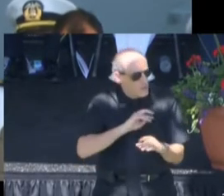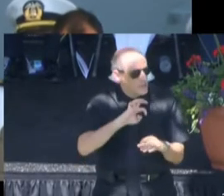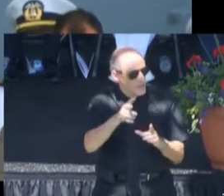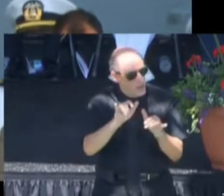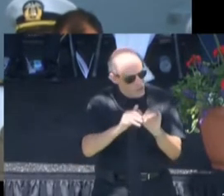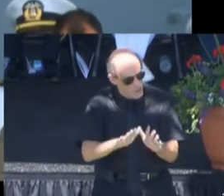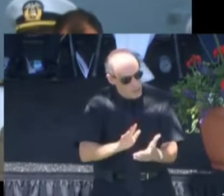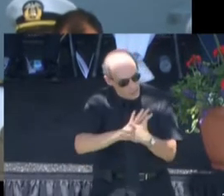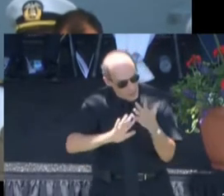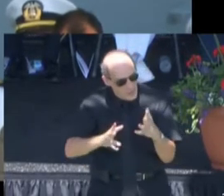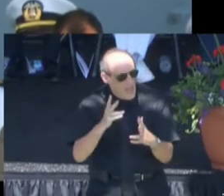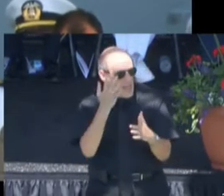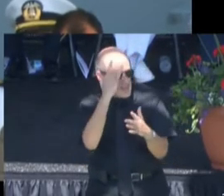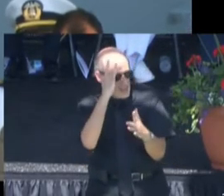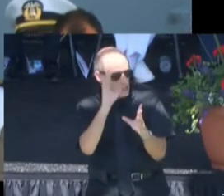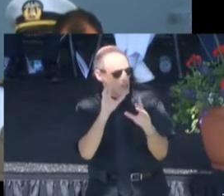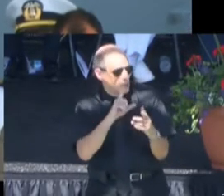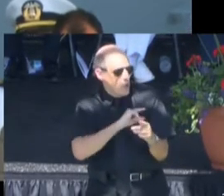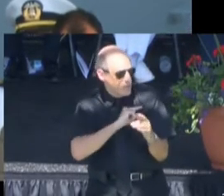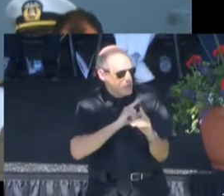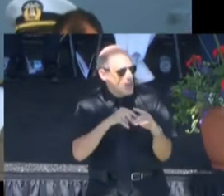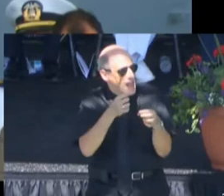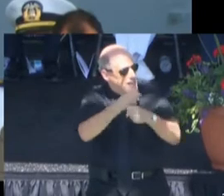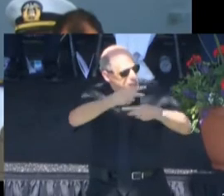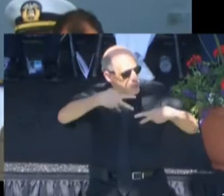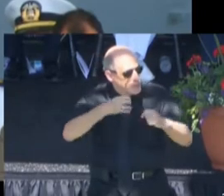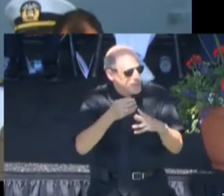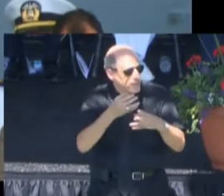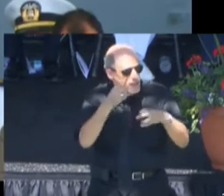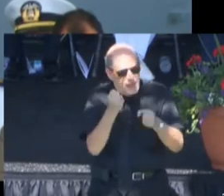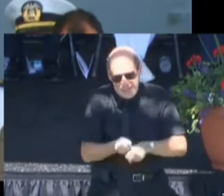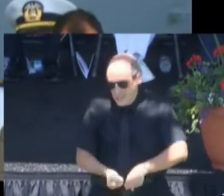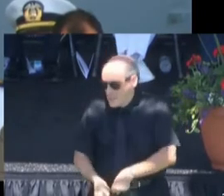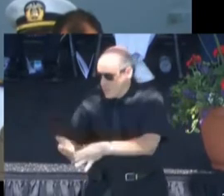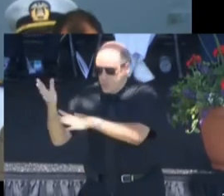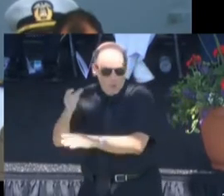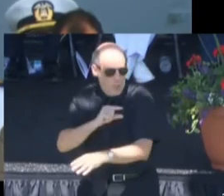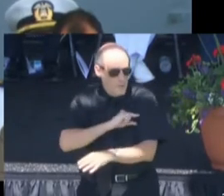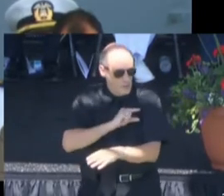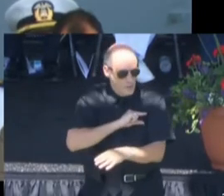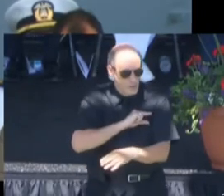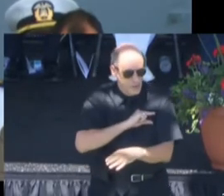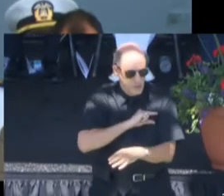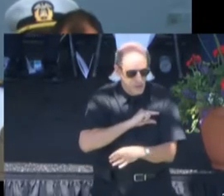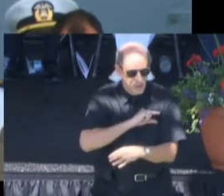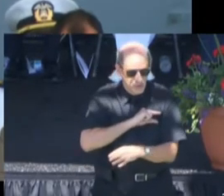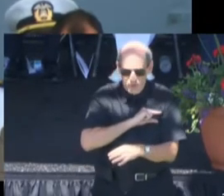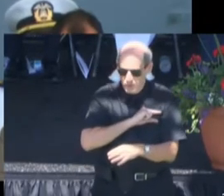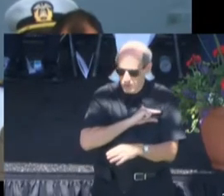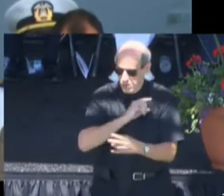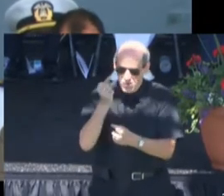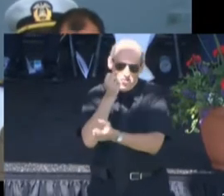engineers, intelligence officers, and an explosive ordnance disposal officer,